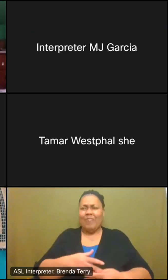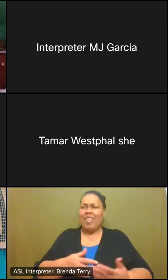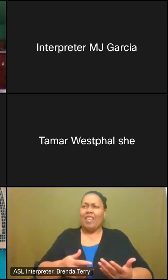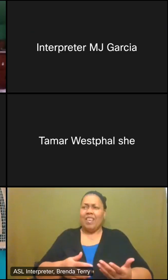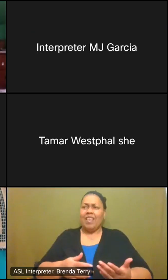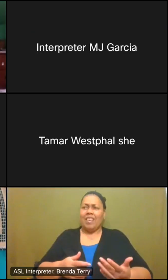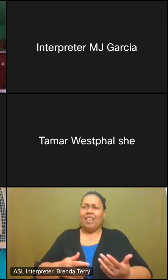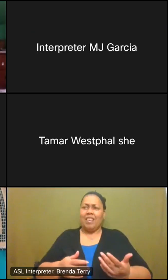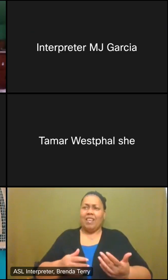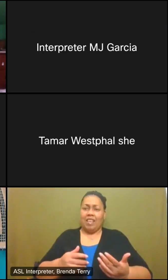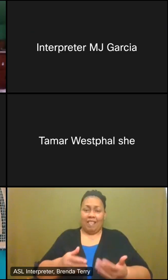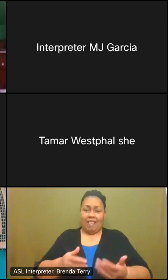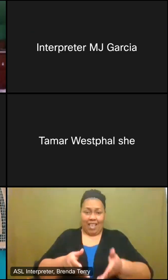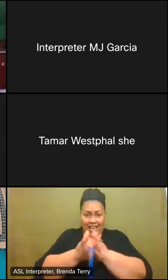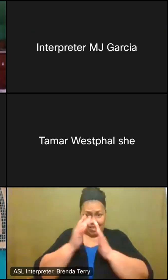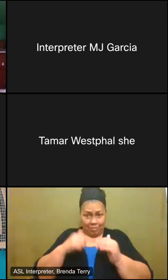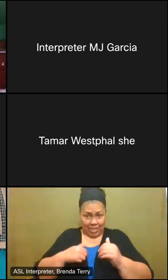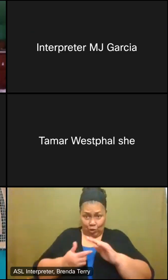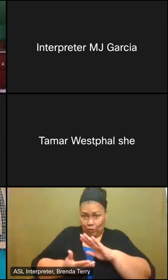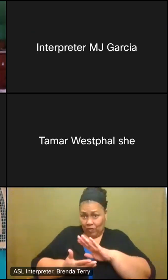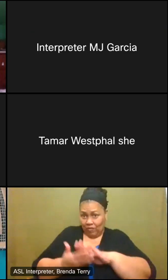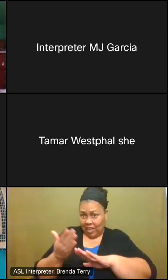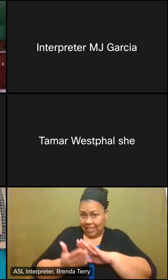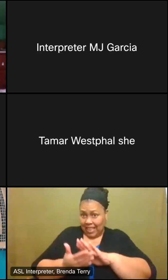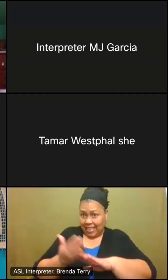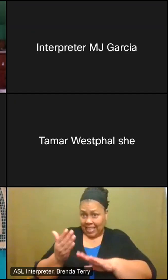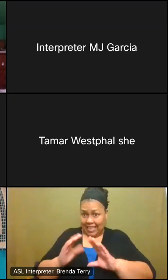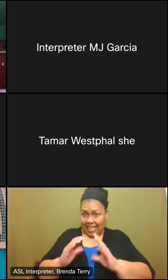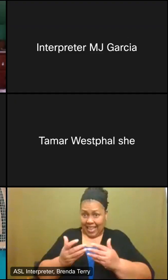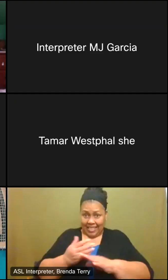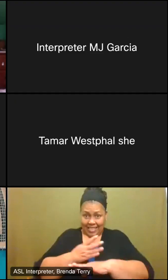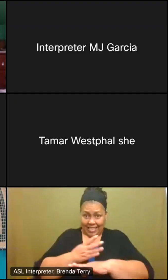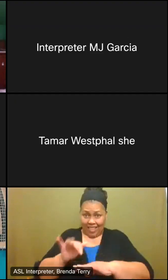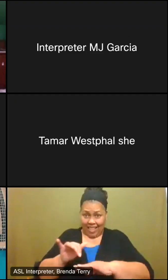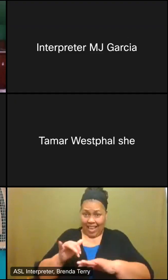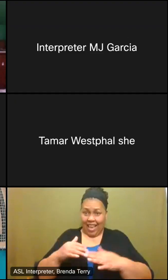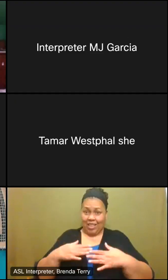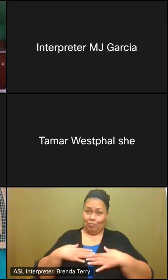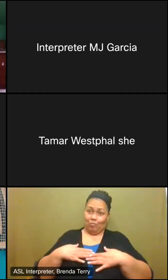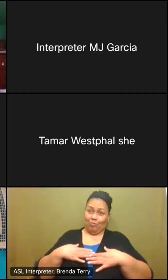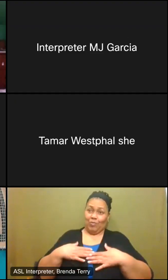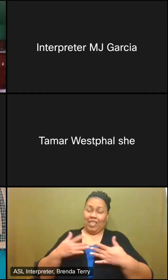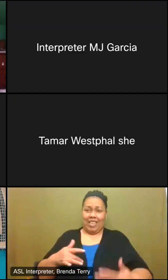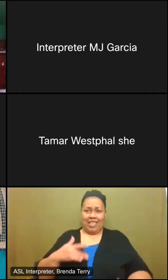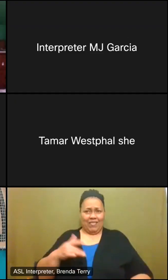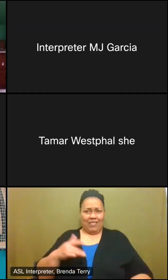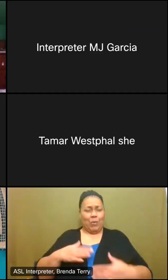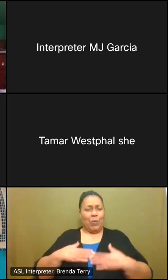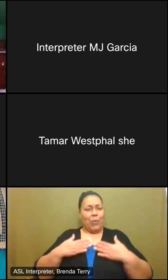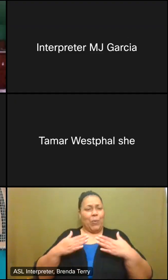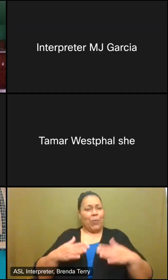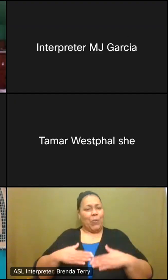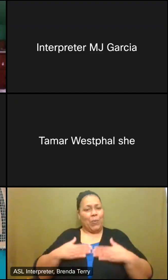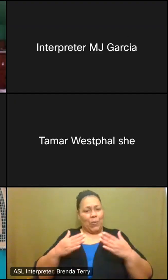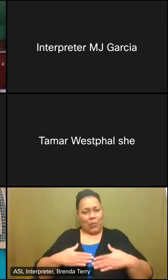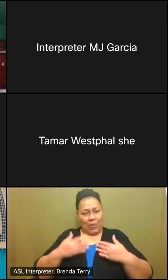asked me to facilitate these classes after that, it makes me so happy. And every time